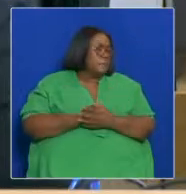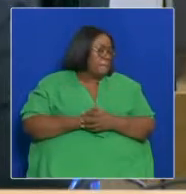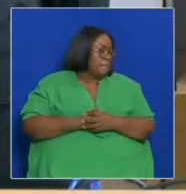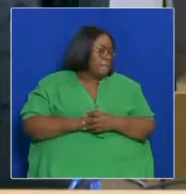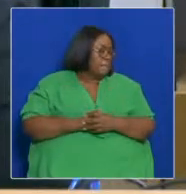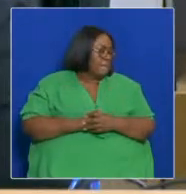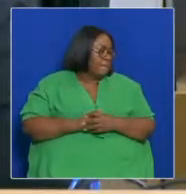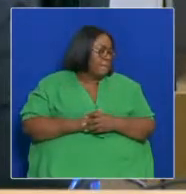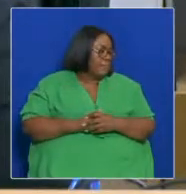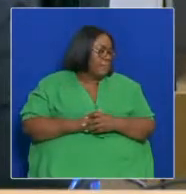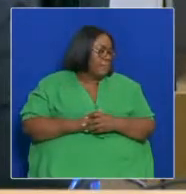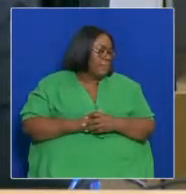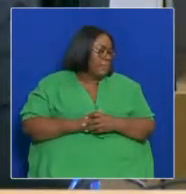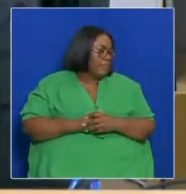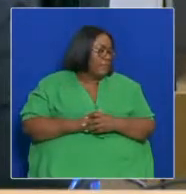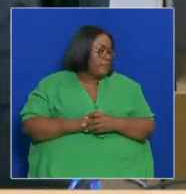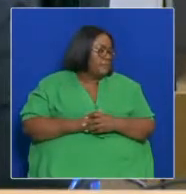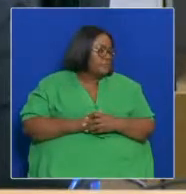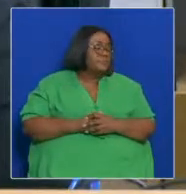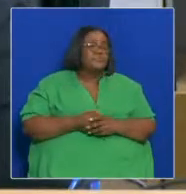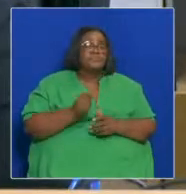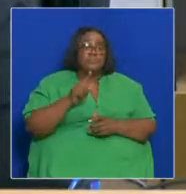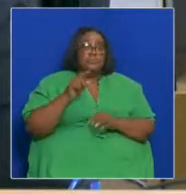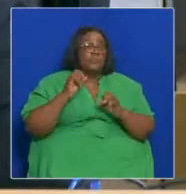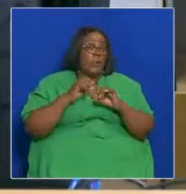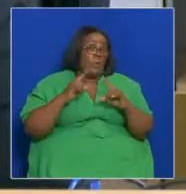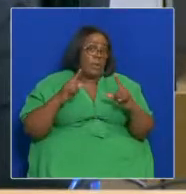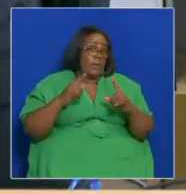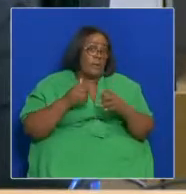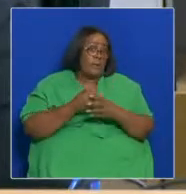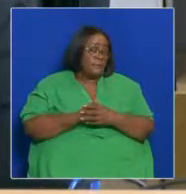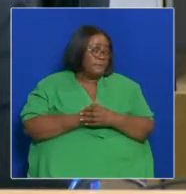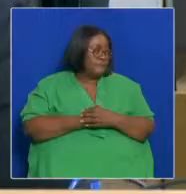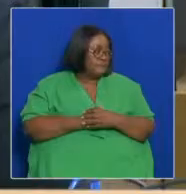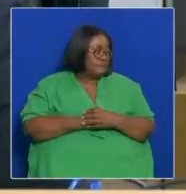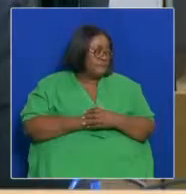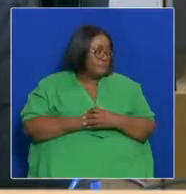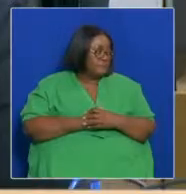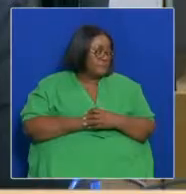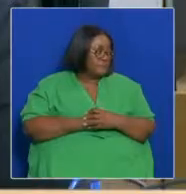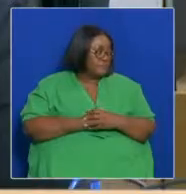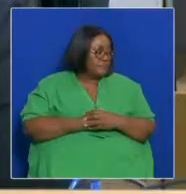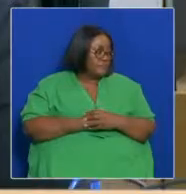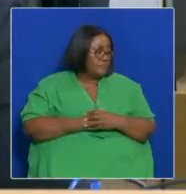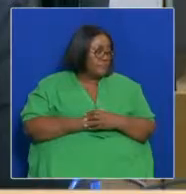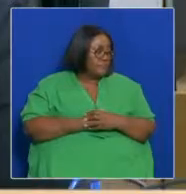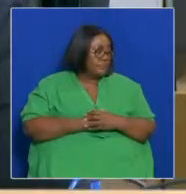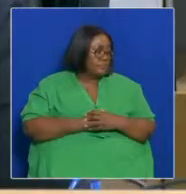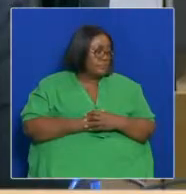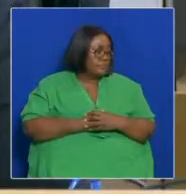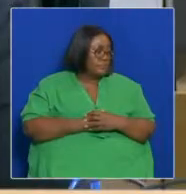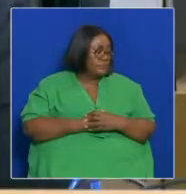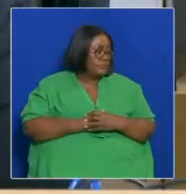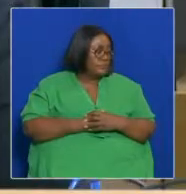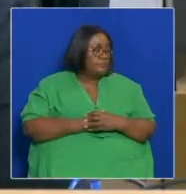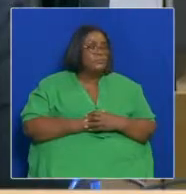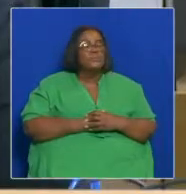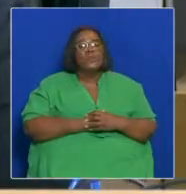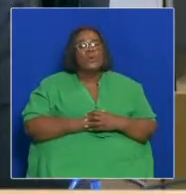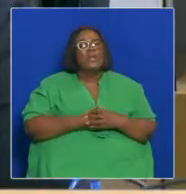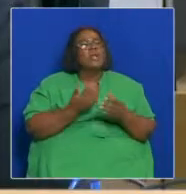Are you aware that the fact that a matter was simple, whatever that